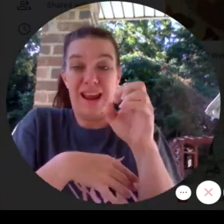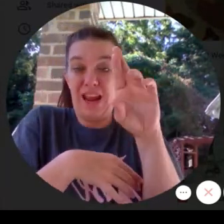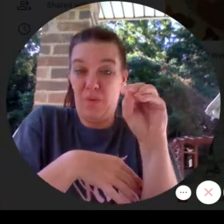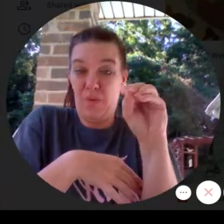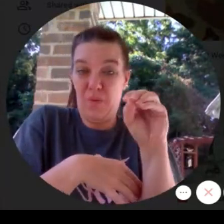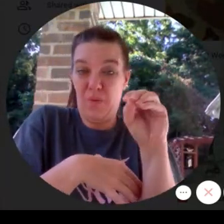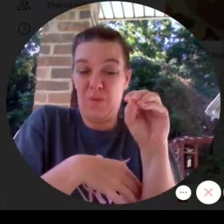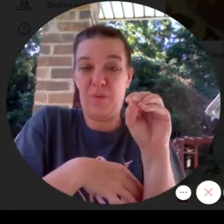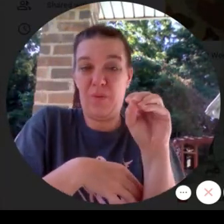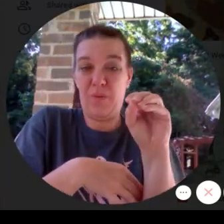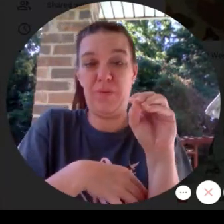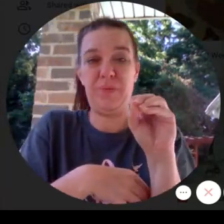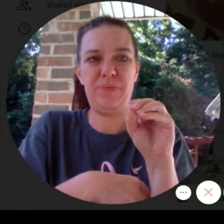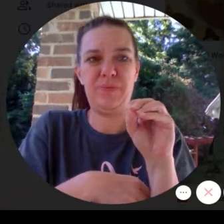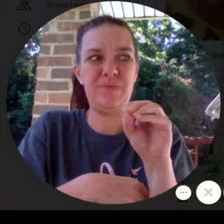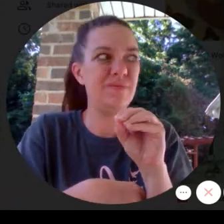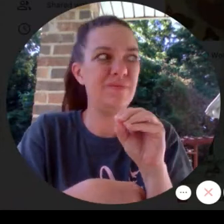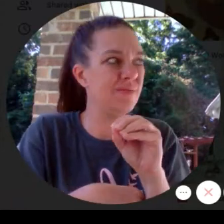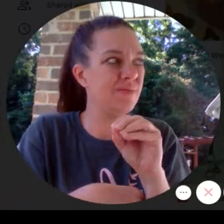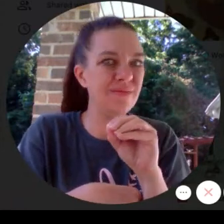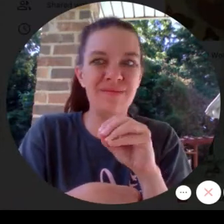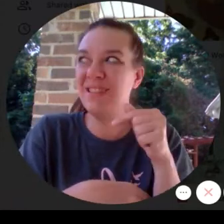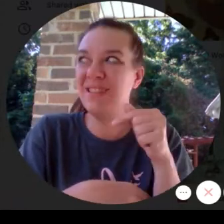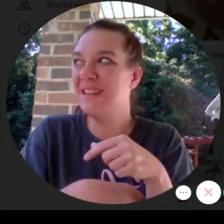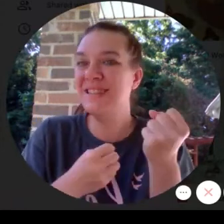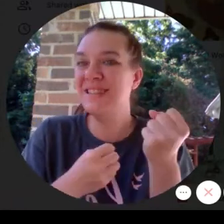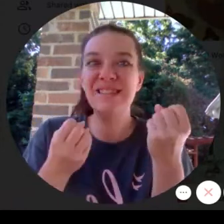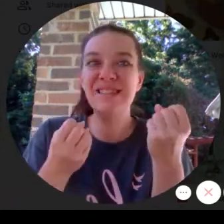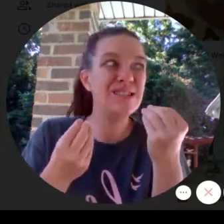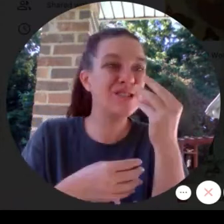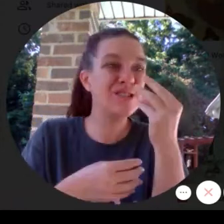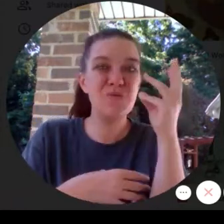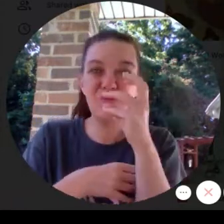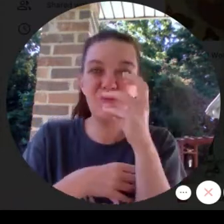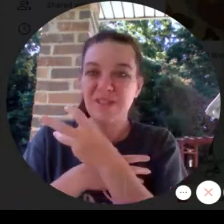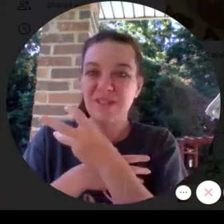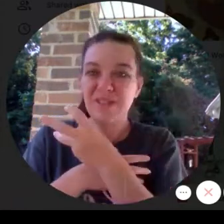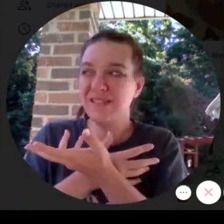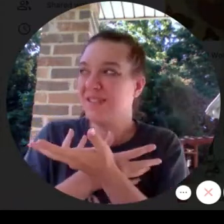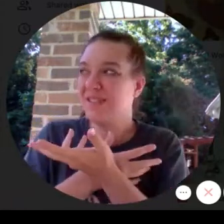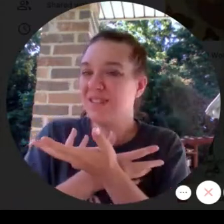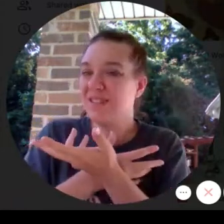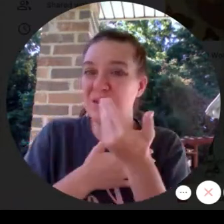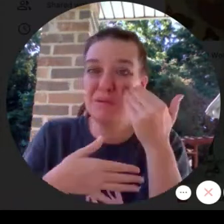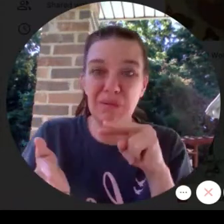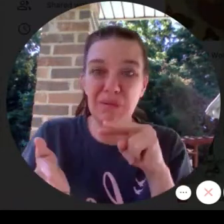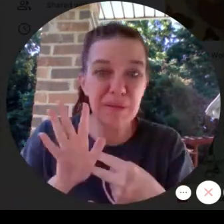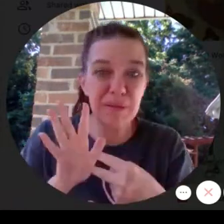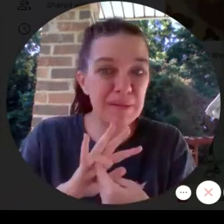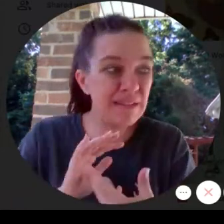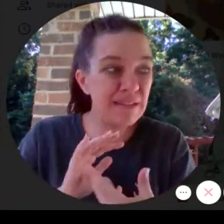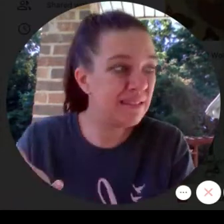hero." "This is so weird," Stuart said. "Know what I mean?"